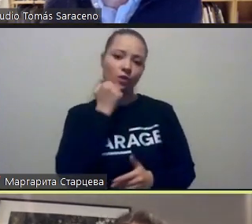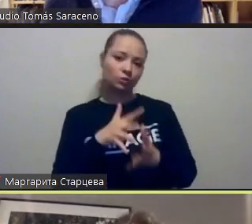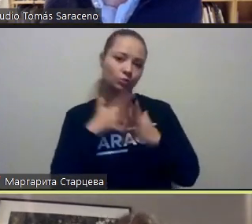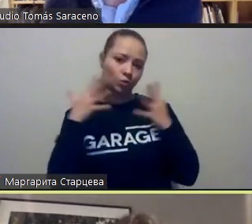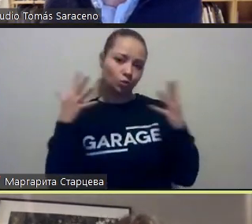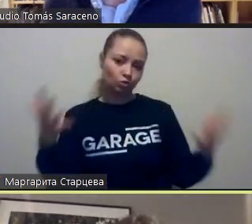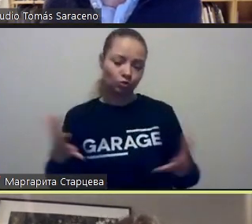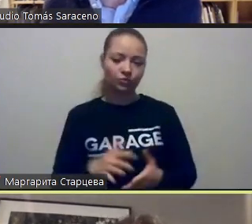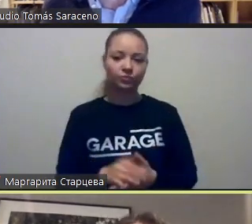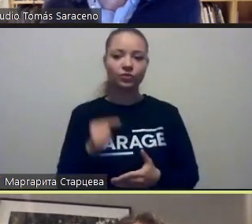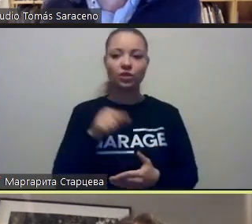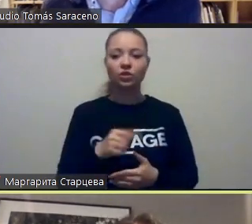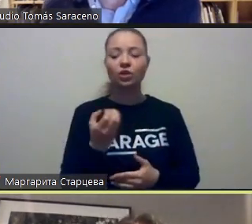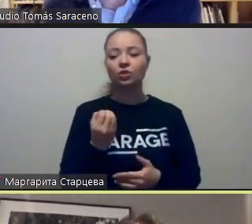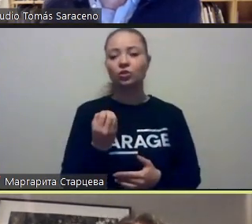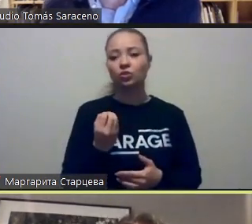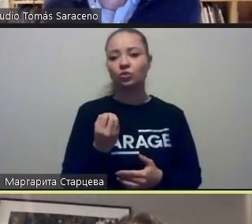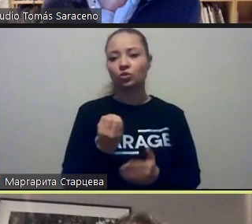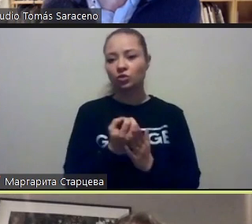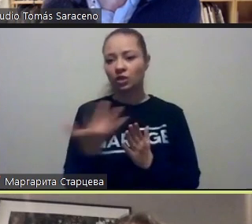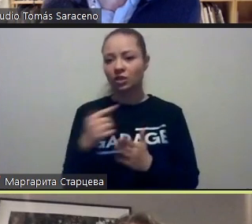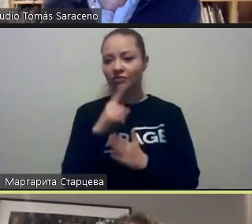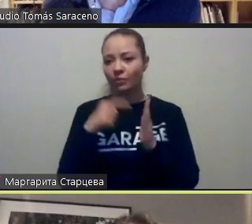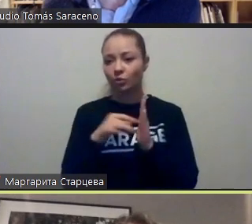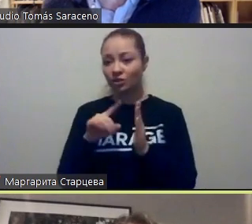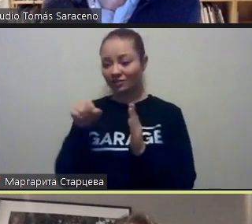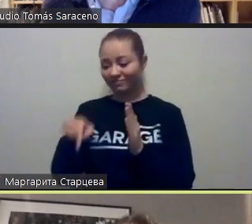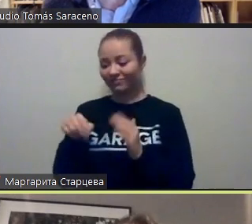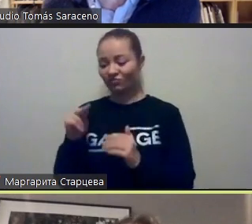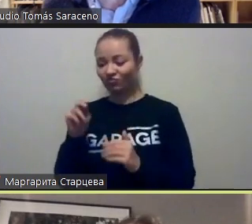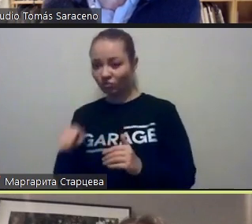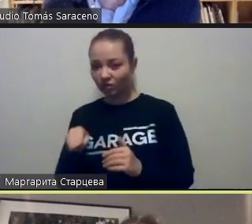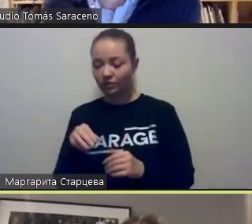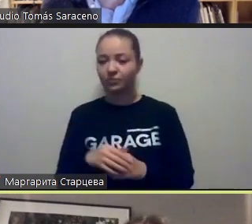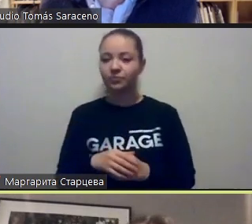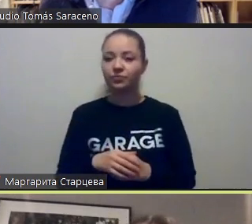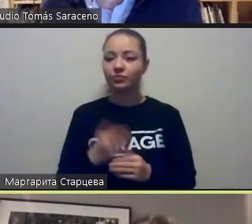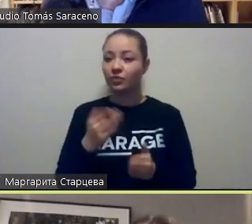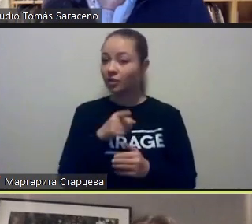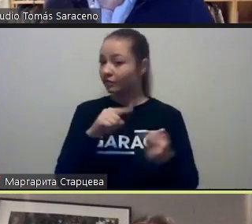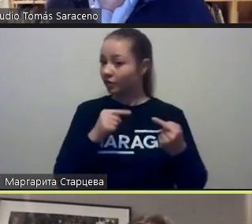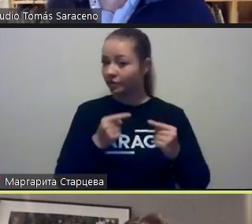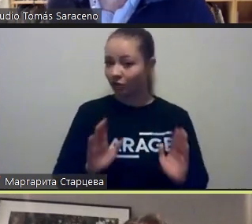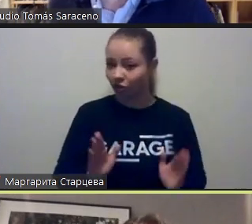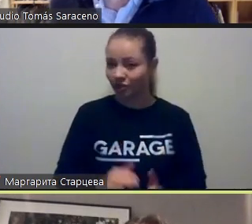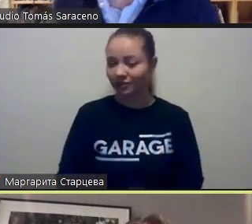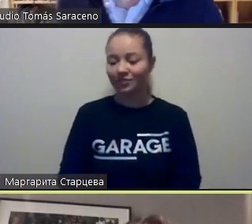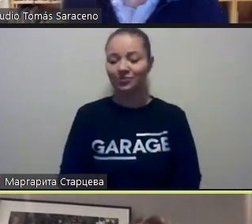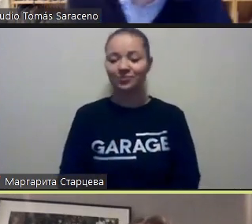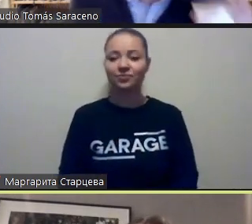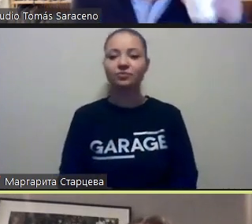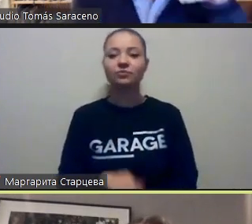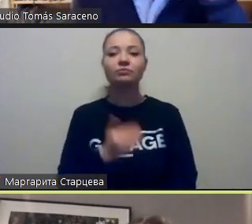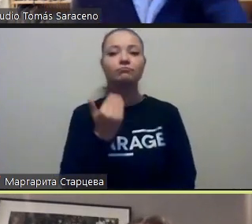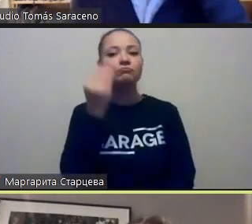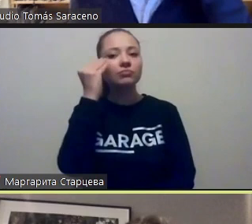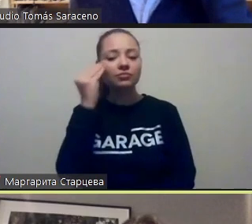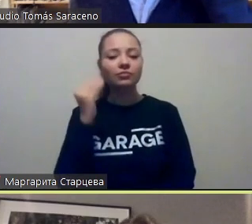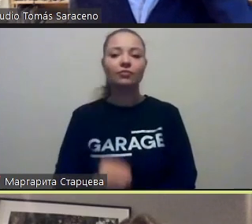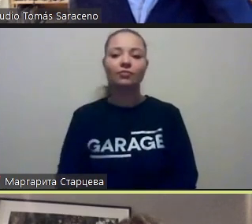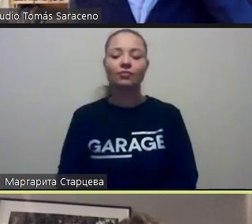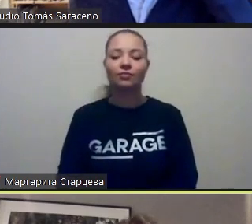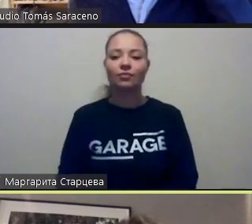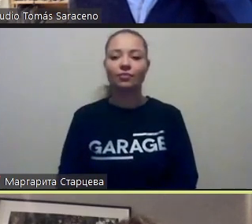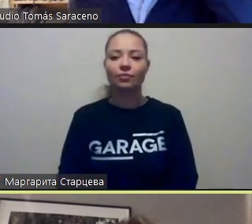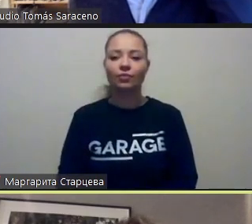Thank you so much, Tomas. And a couple more questions from the chat that came straight away right now. So what